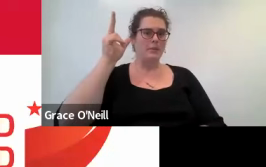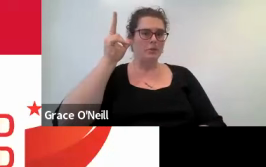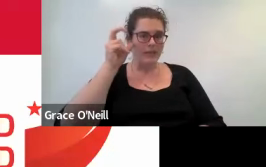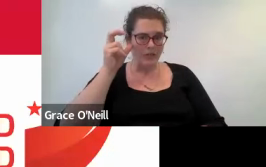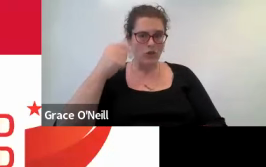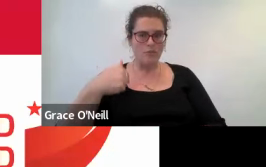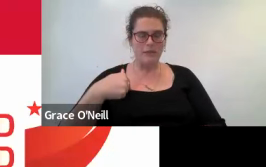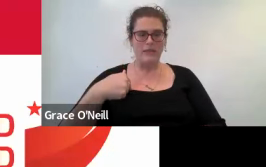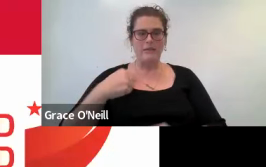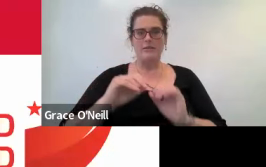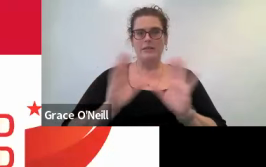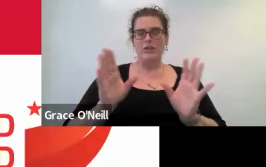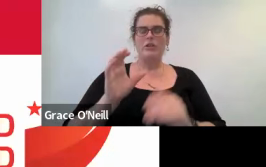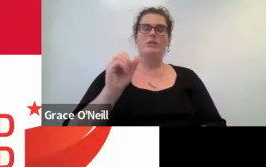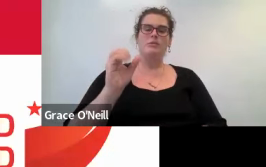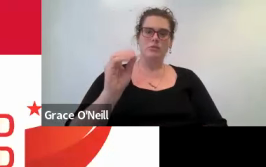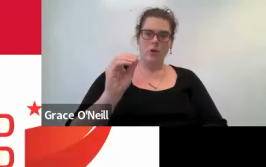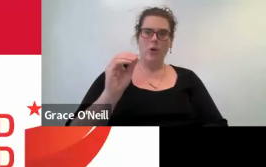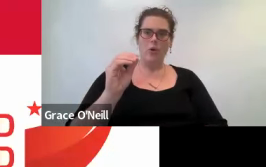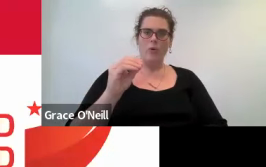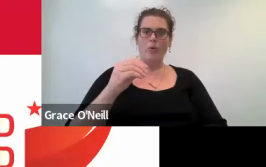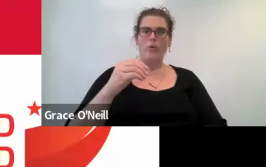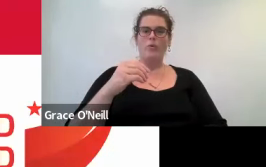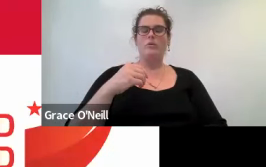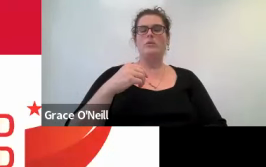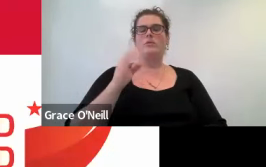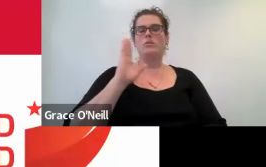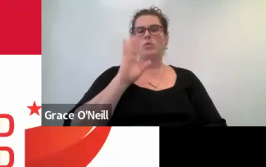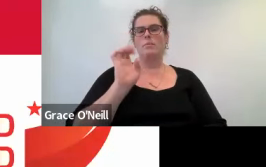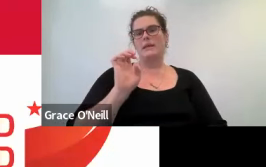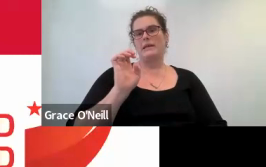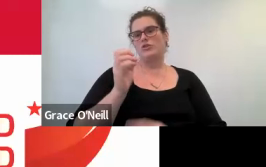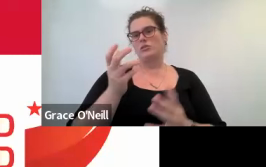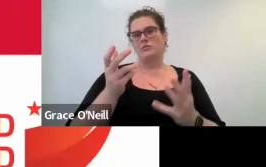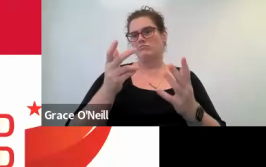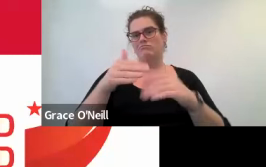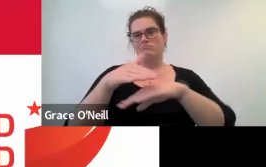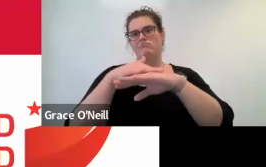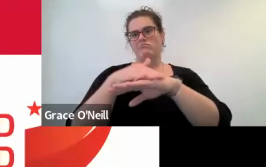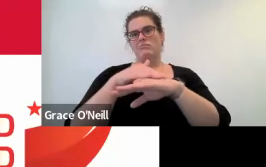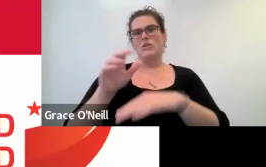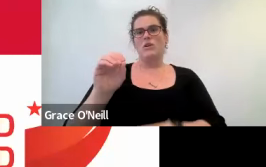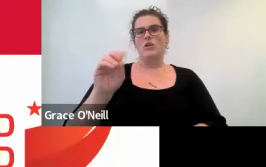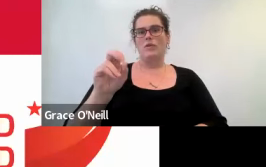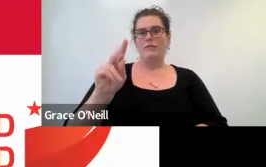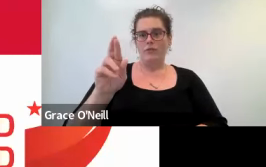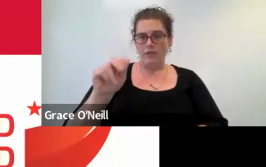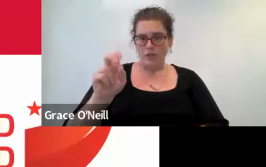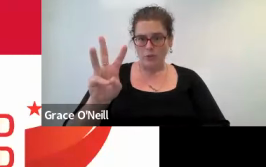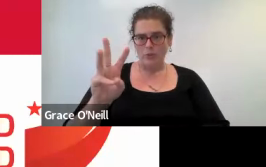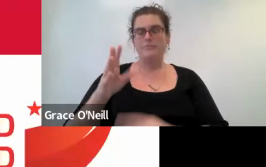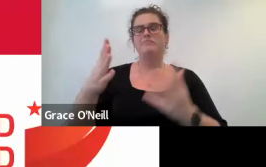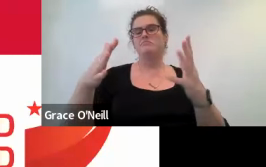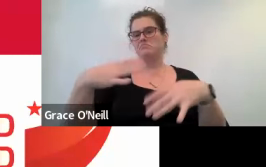me. So this is going to be just an overview. I thought to do it this way. So there